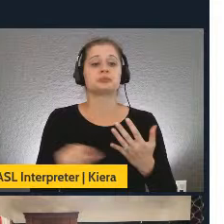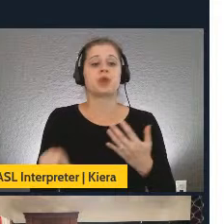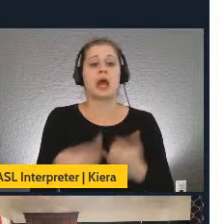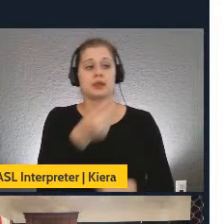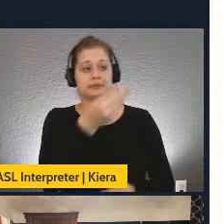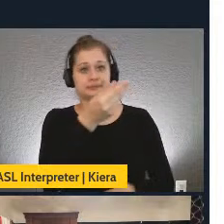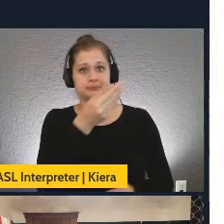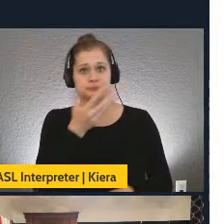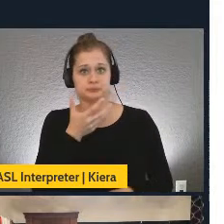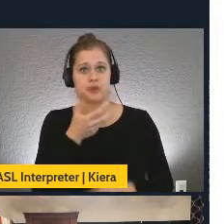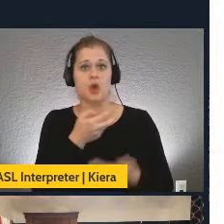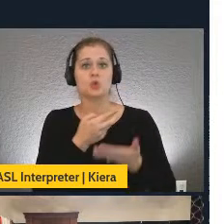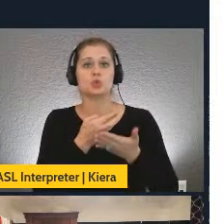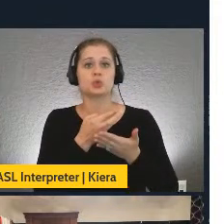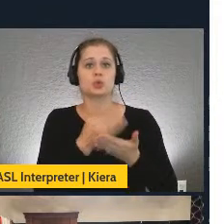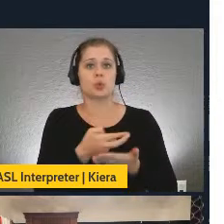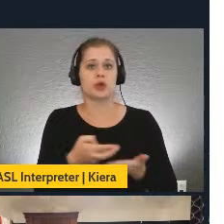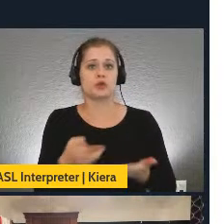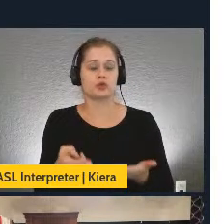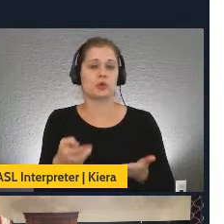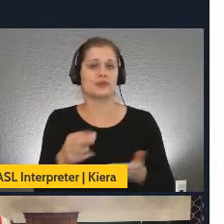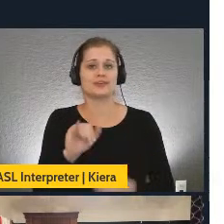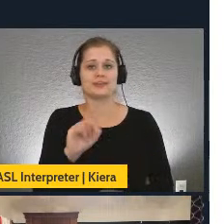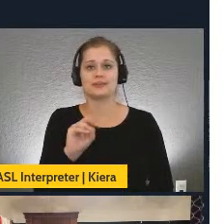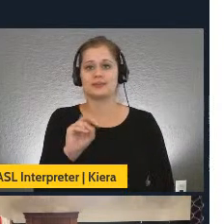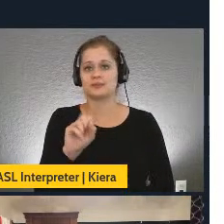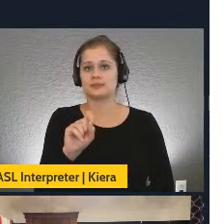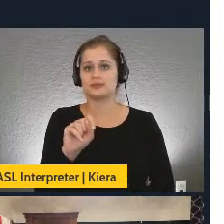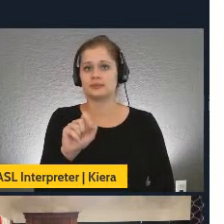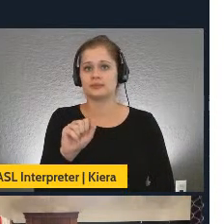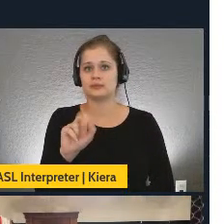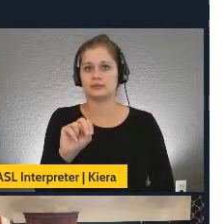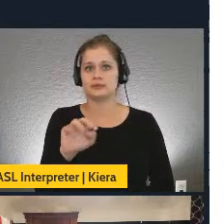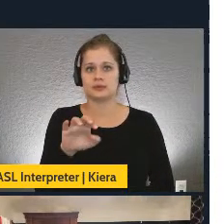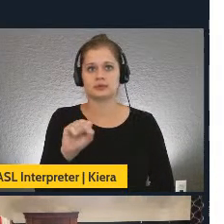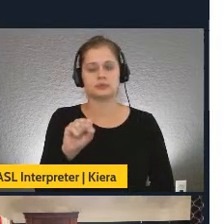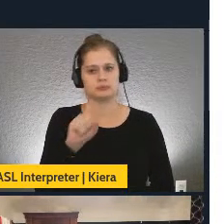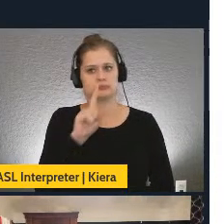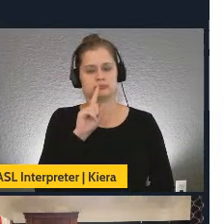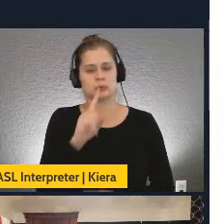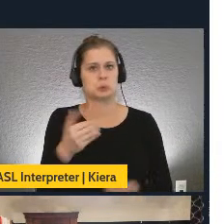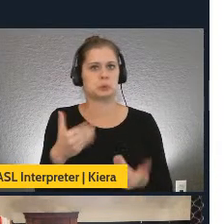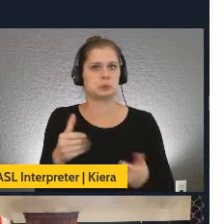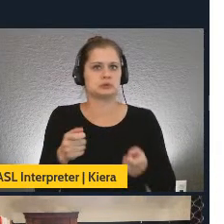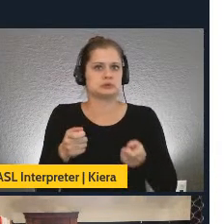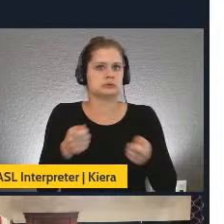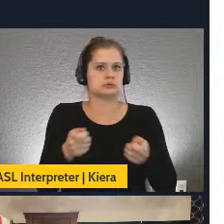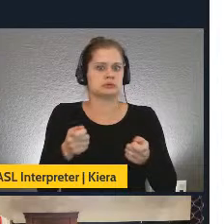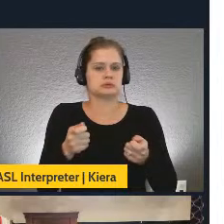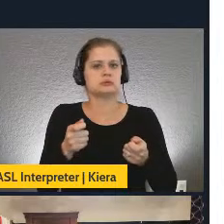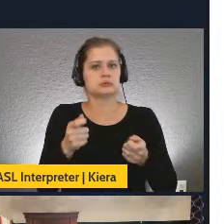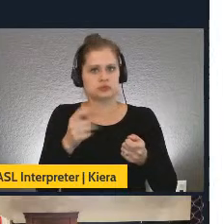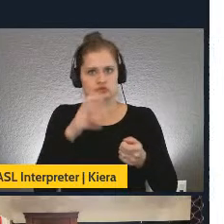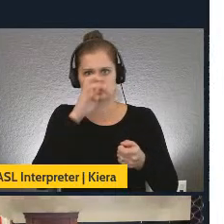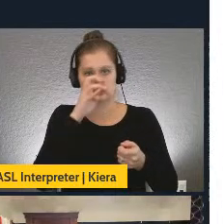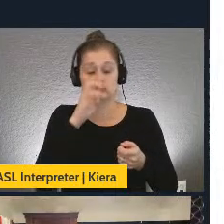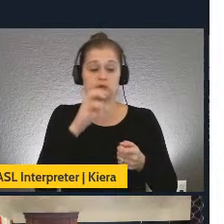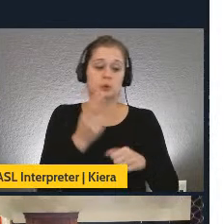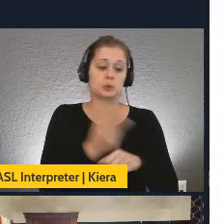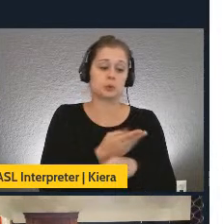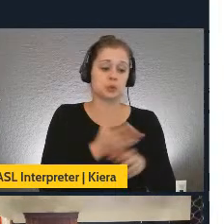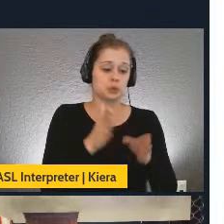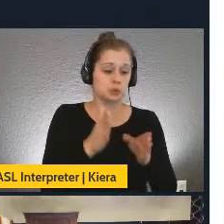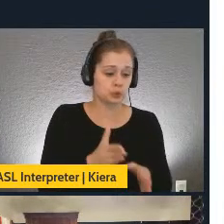was resource instances are tightly controlled. So IAM users, roles,